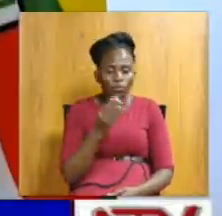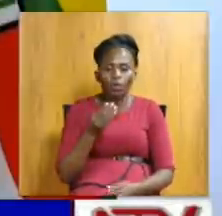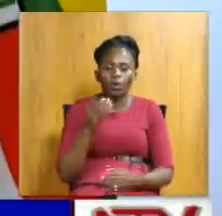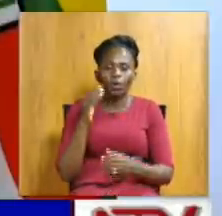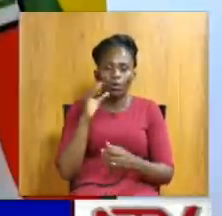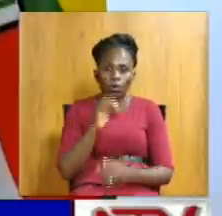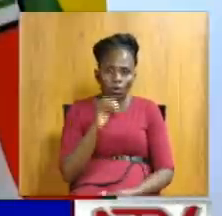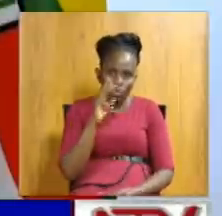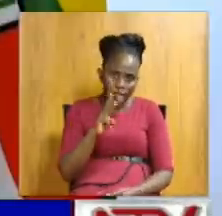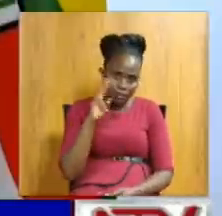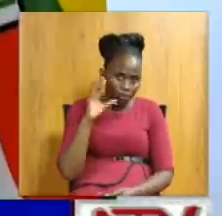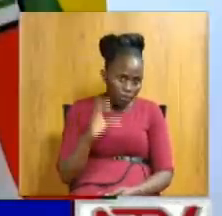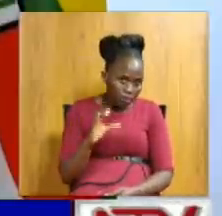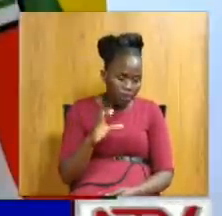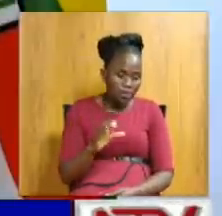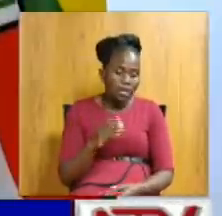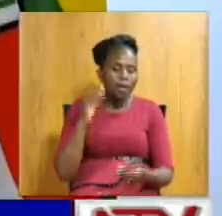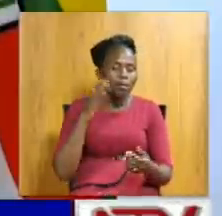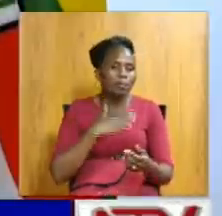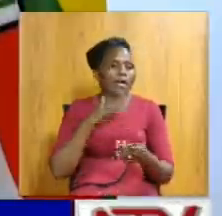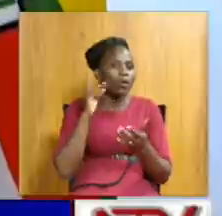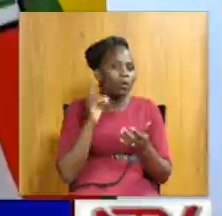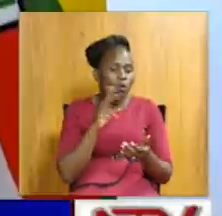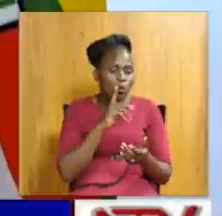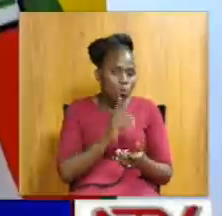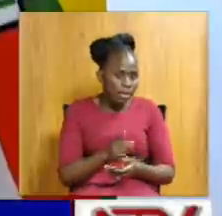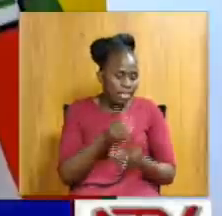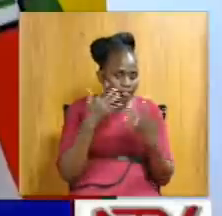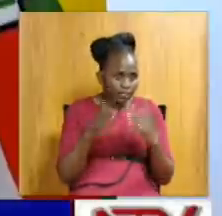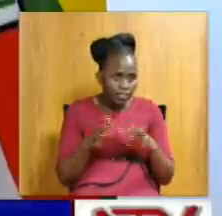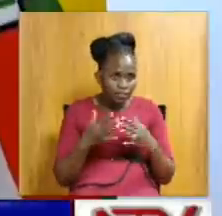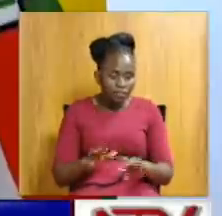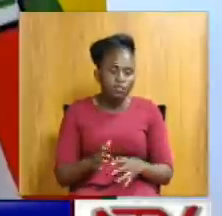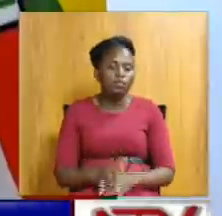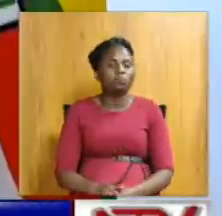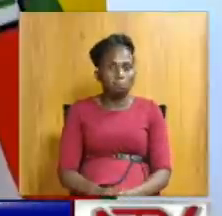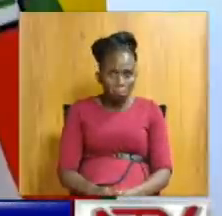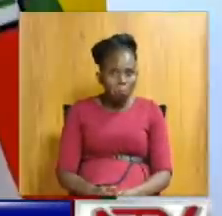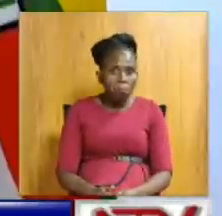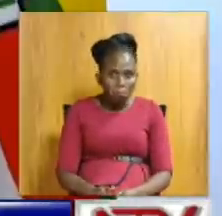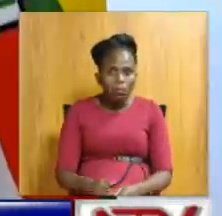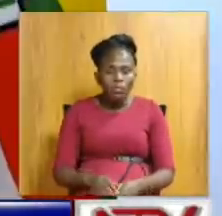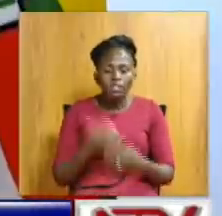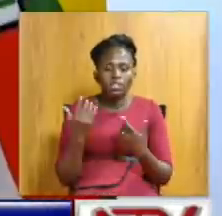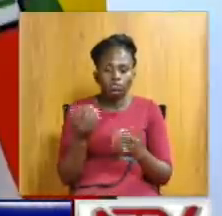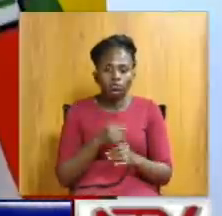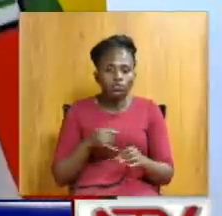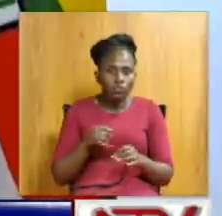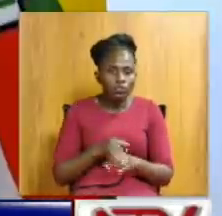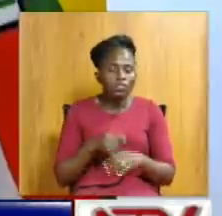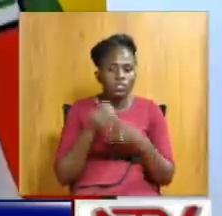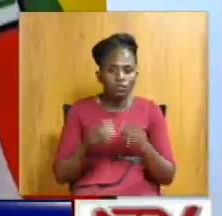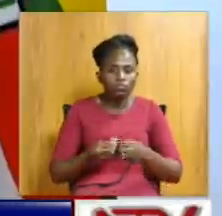officers that on my orders intervened in distributing inputs of coffee, tea, fruits, etc.